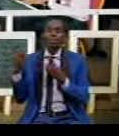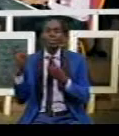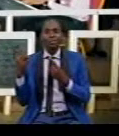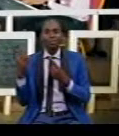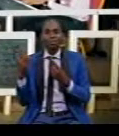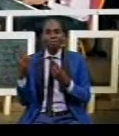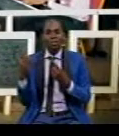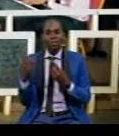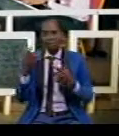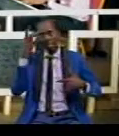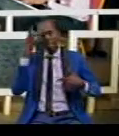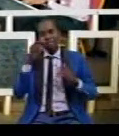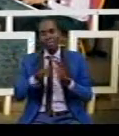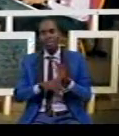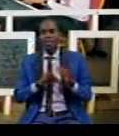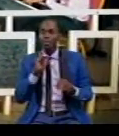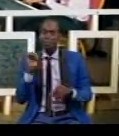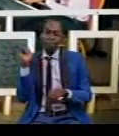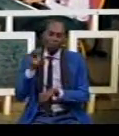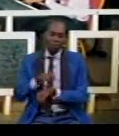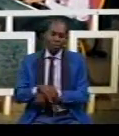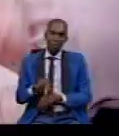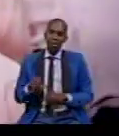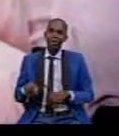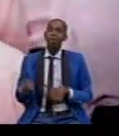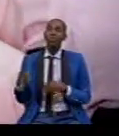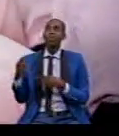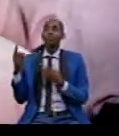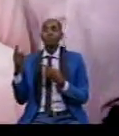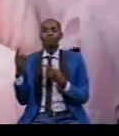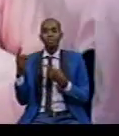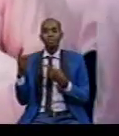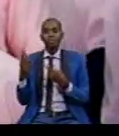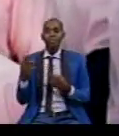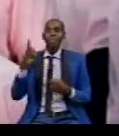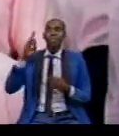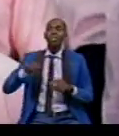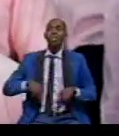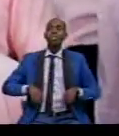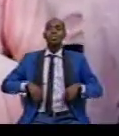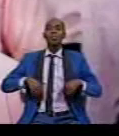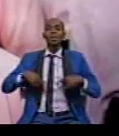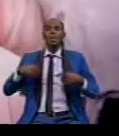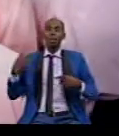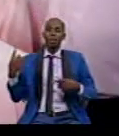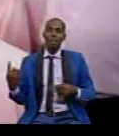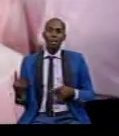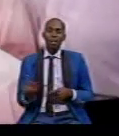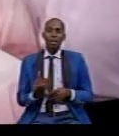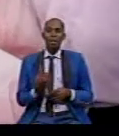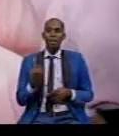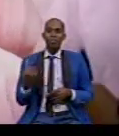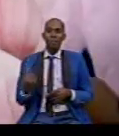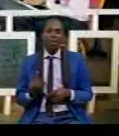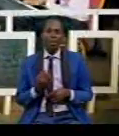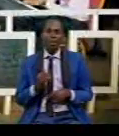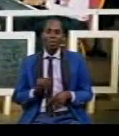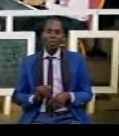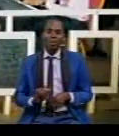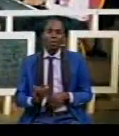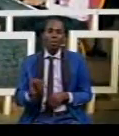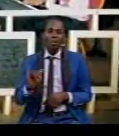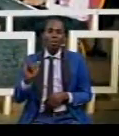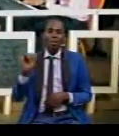for position. They don't use their opportunity to fight for position. That